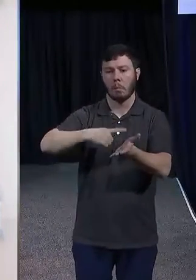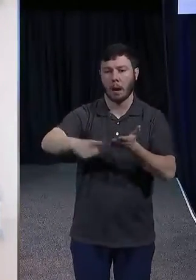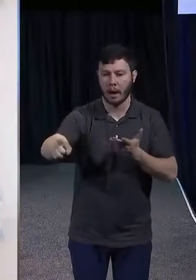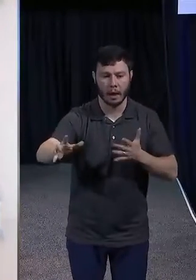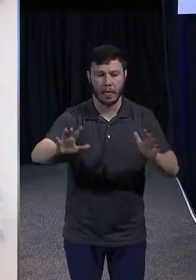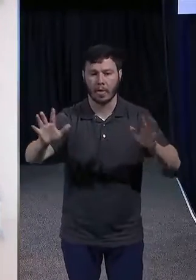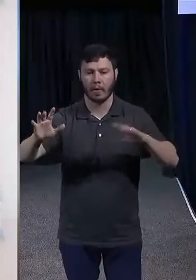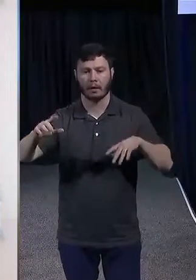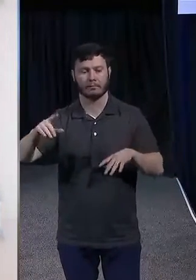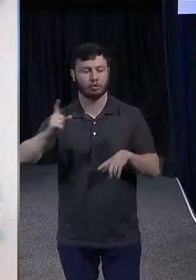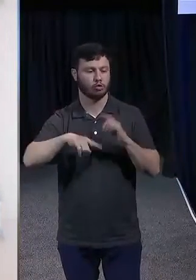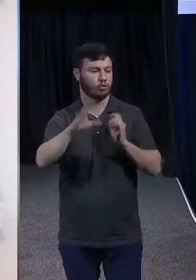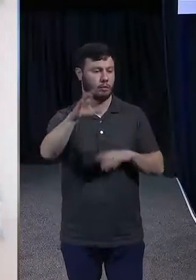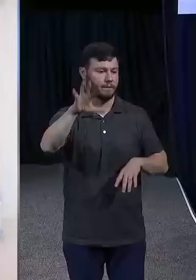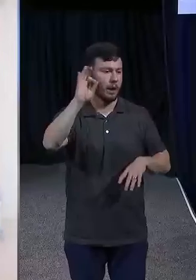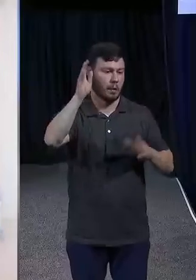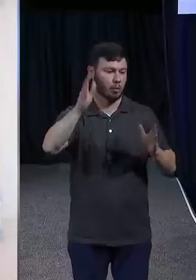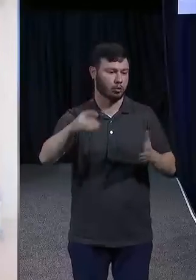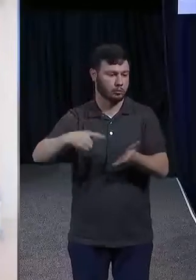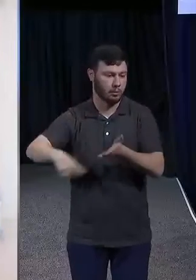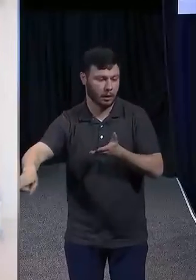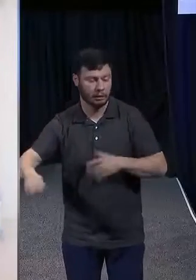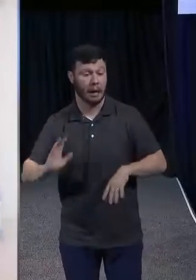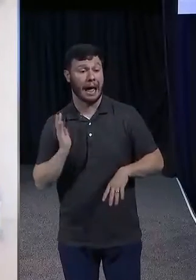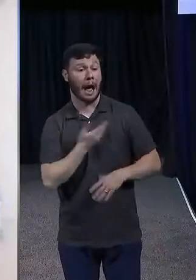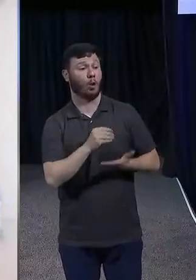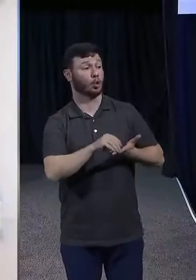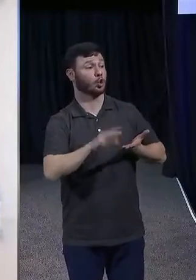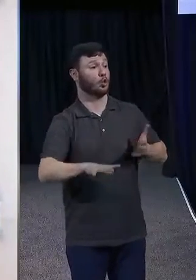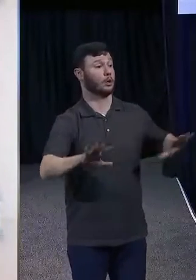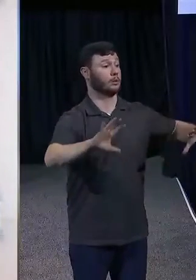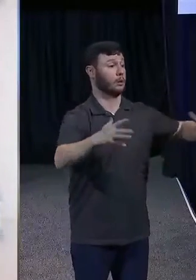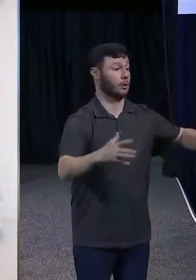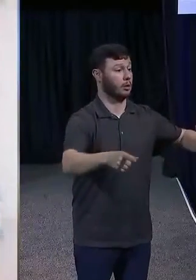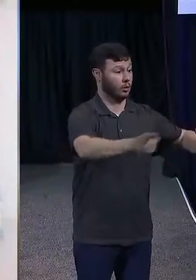them. Our student